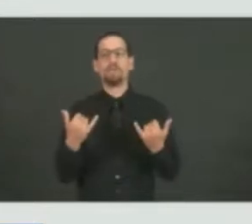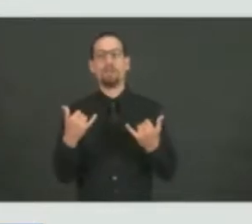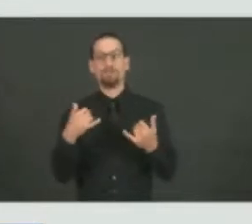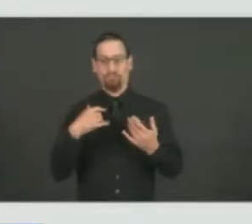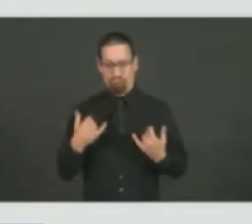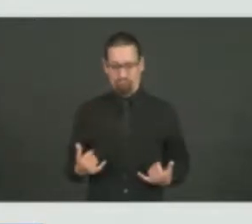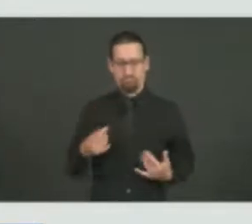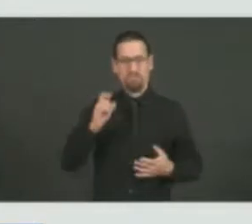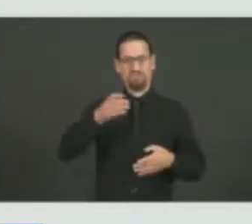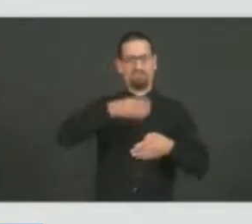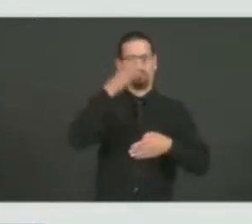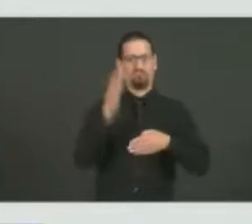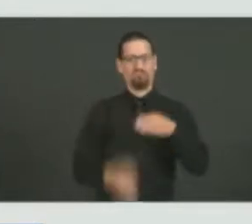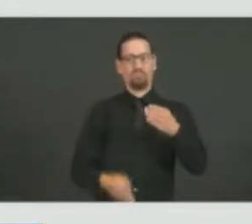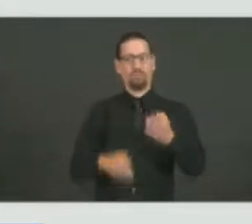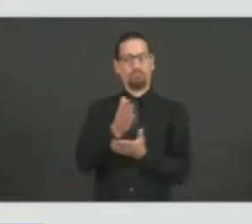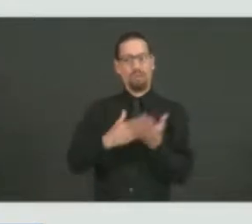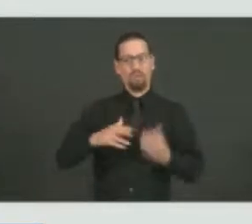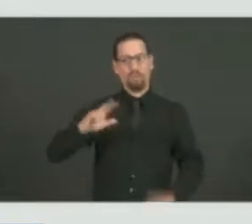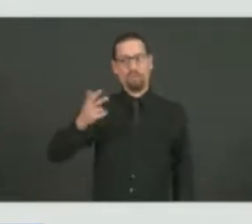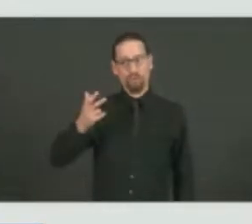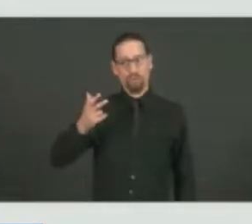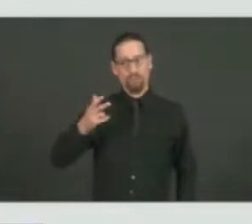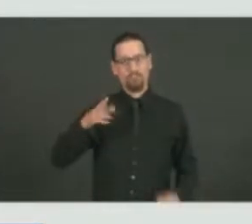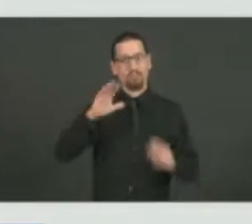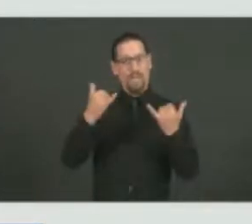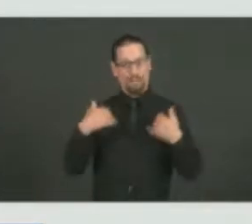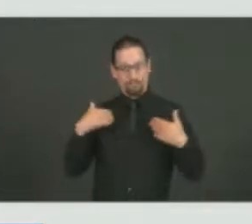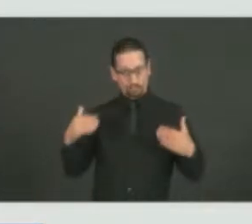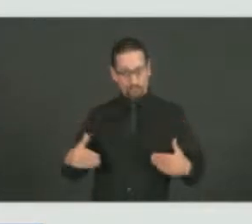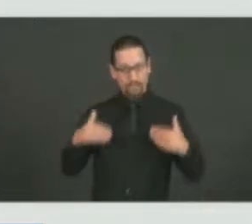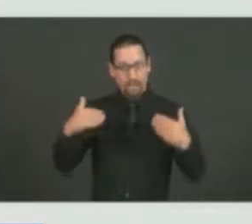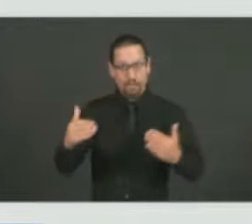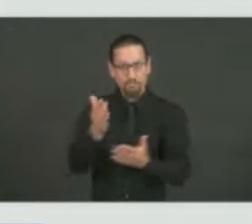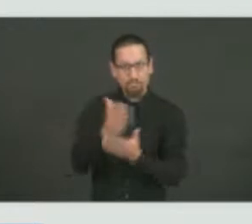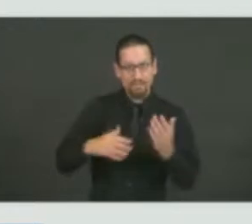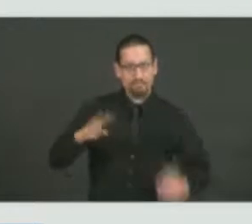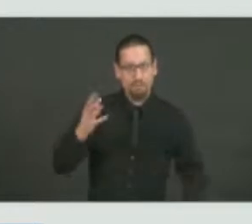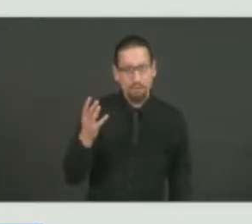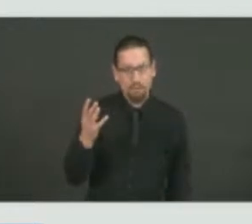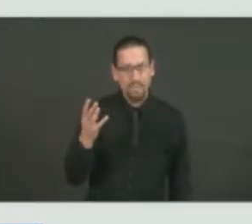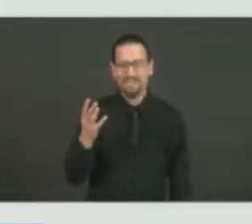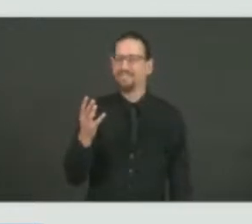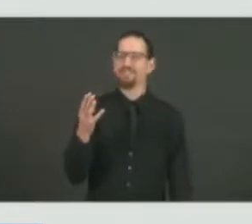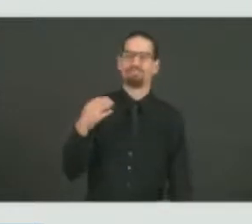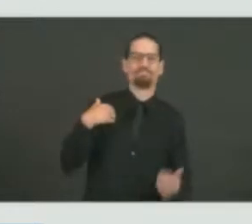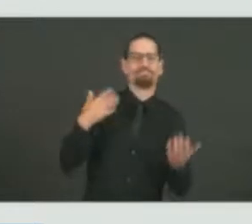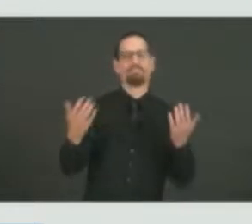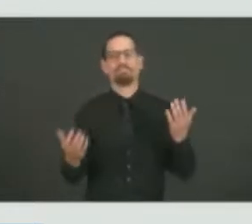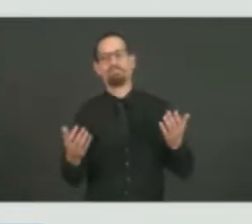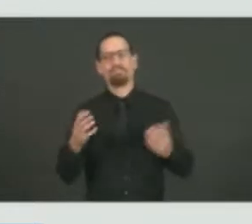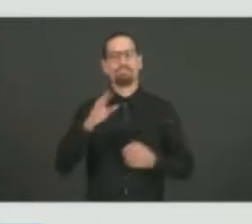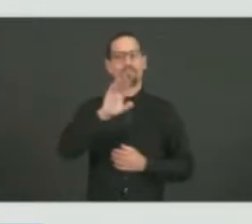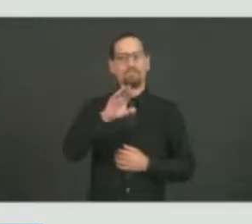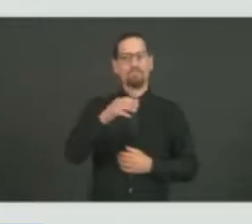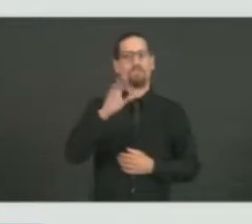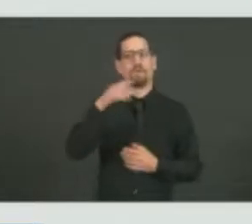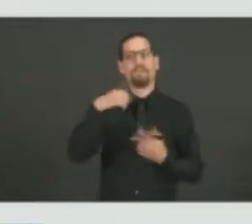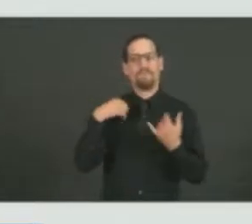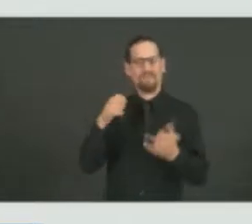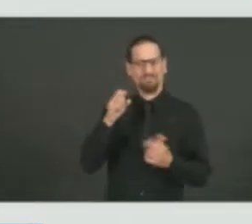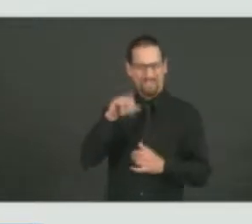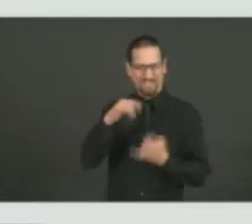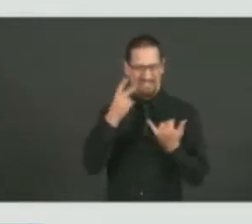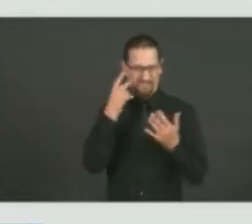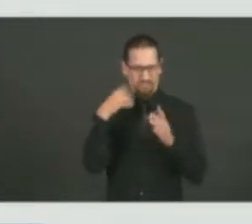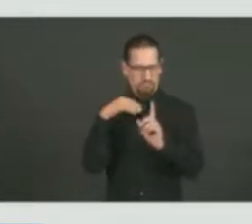to make. Do we go forward? Do we go backward? Do we stay where we are? I want to quickly remind you of the 4 metrics that we look at every time.